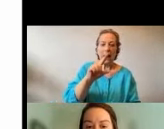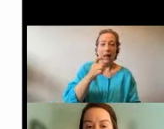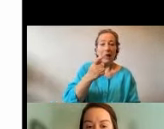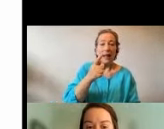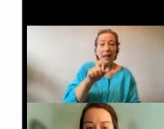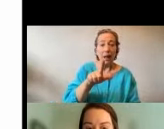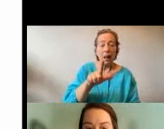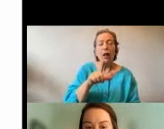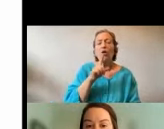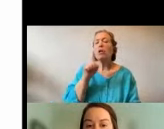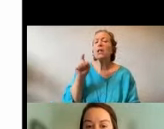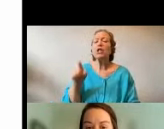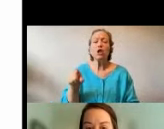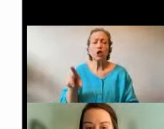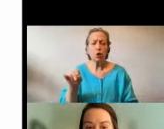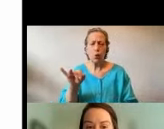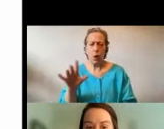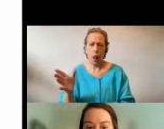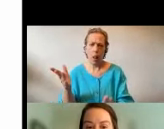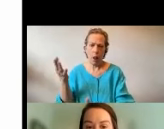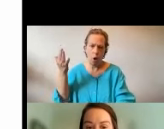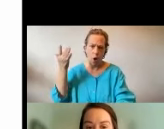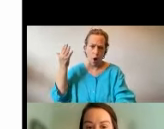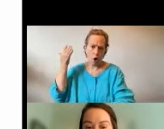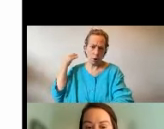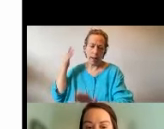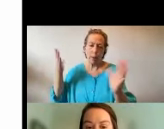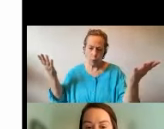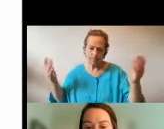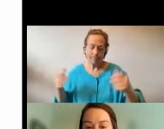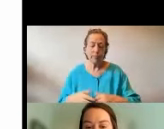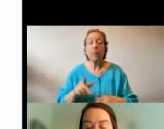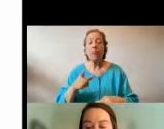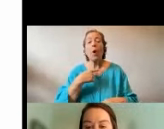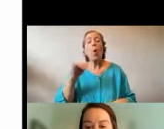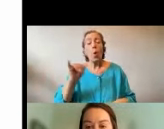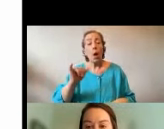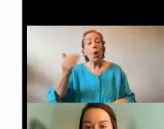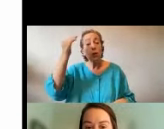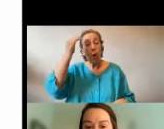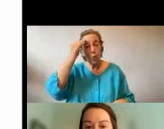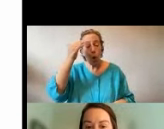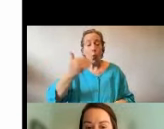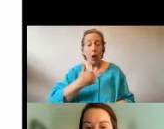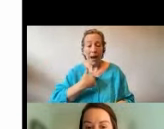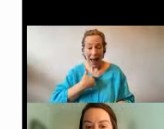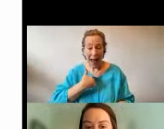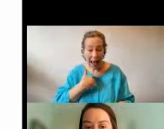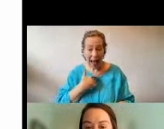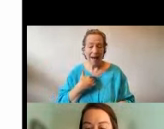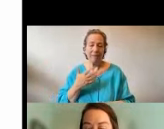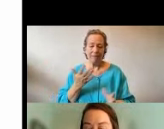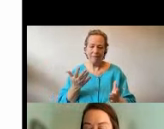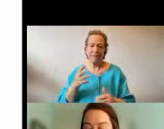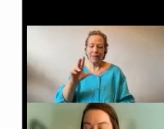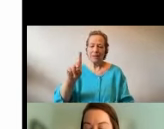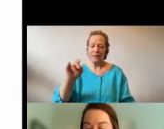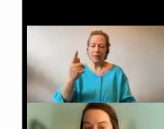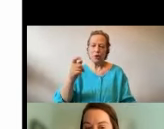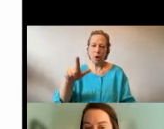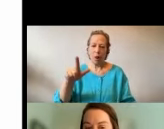well a long time ago. But we also know, flip side of the coin is there's a digital divide, right? And that has played out in urban communities